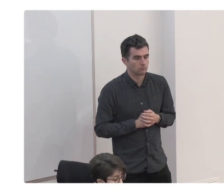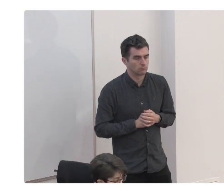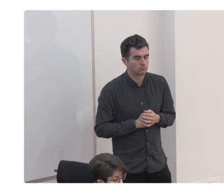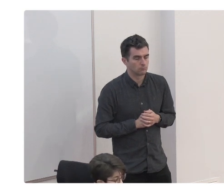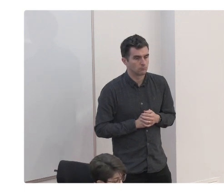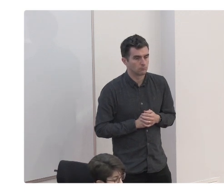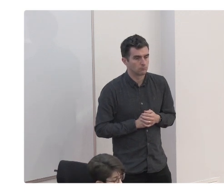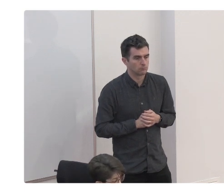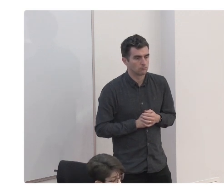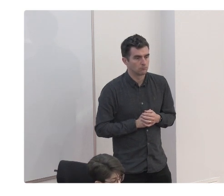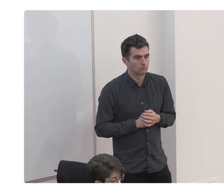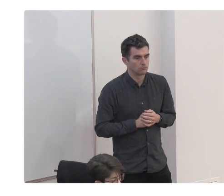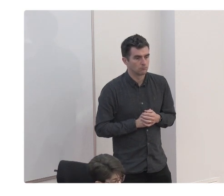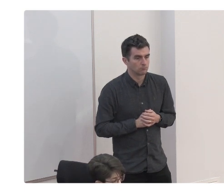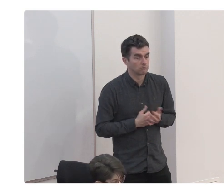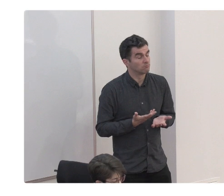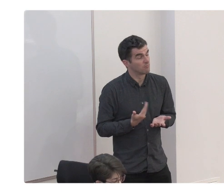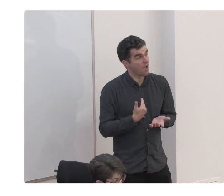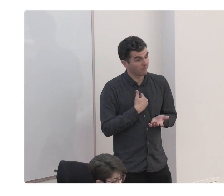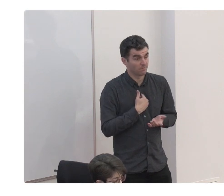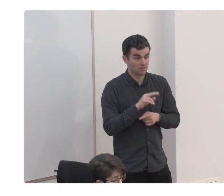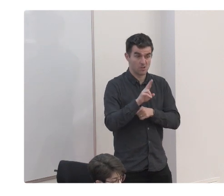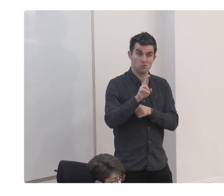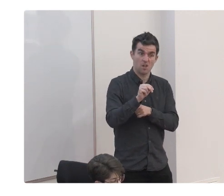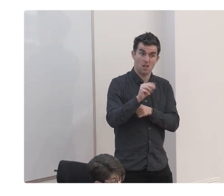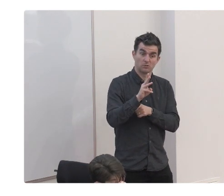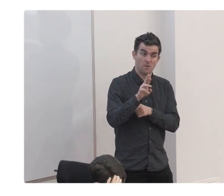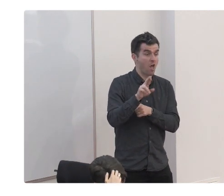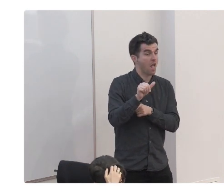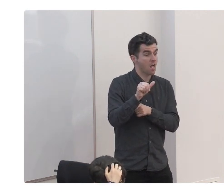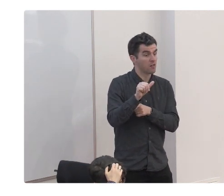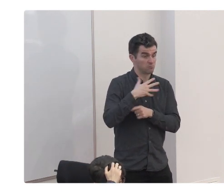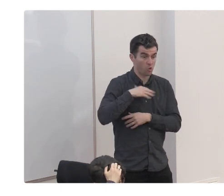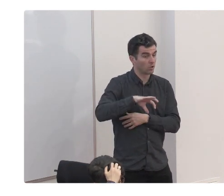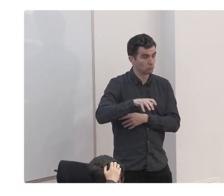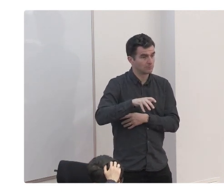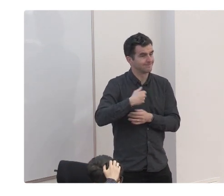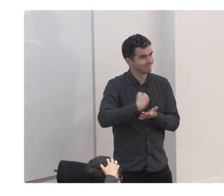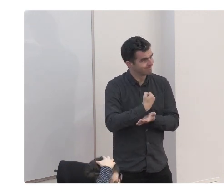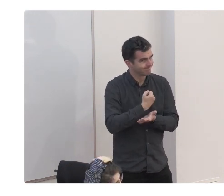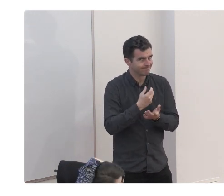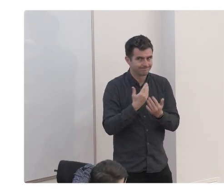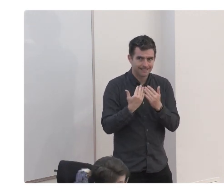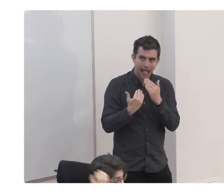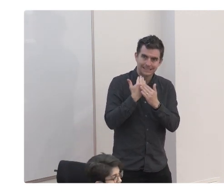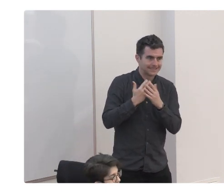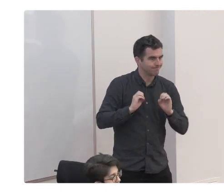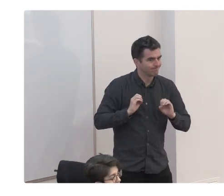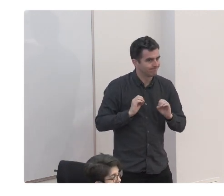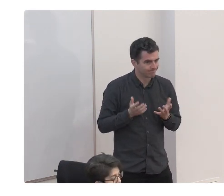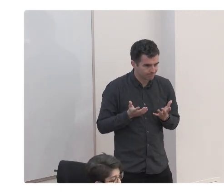to their education, health, justice, labor, and unfortunately to none of their fundamental